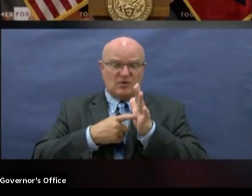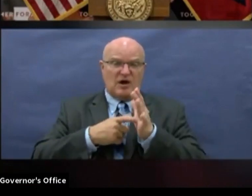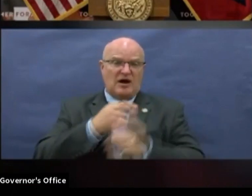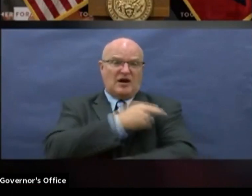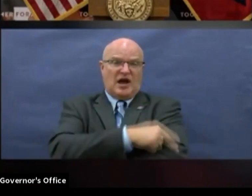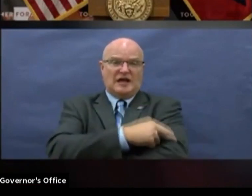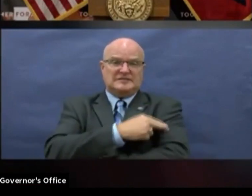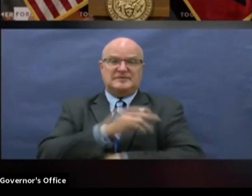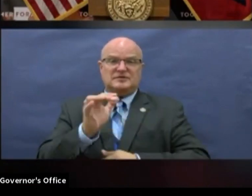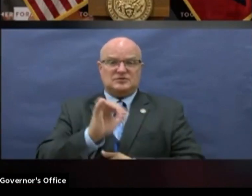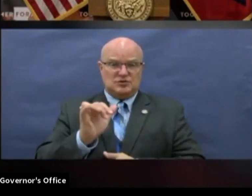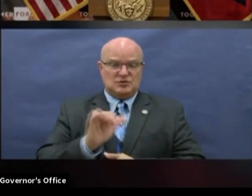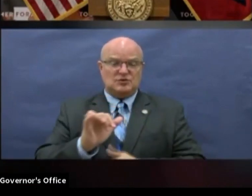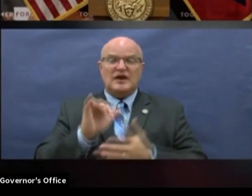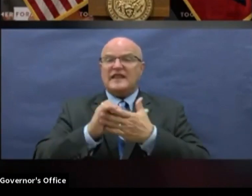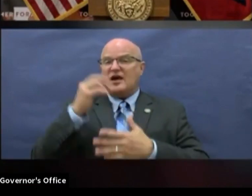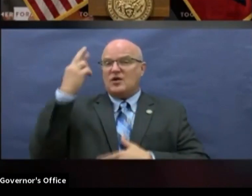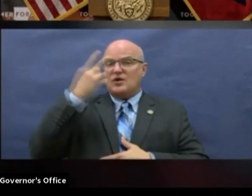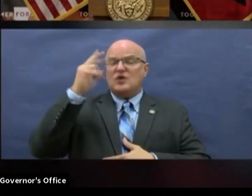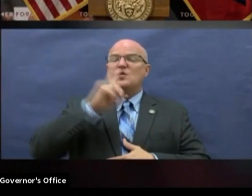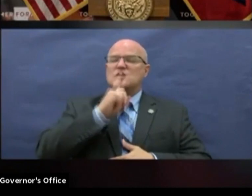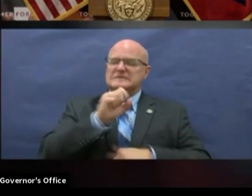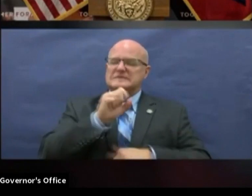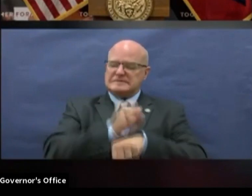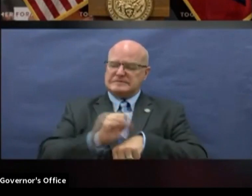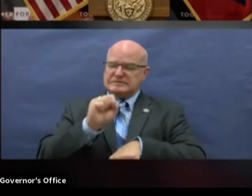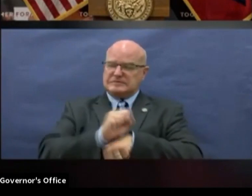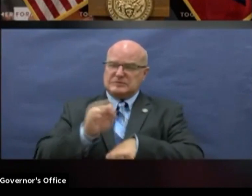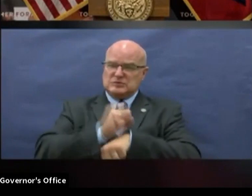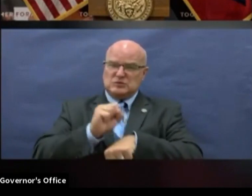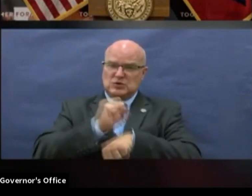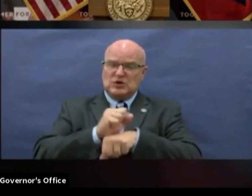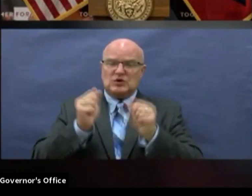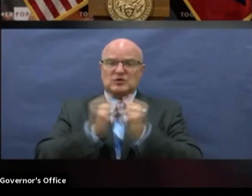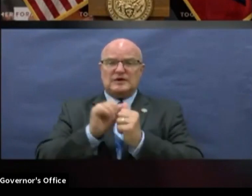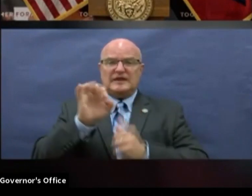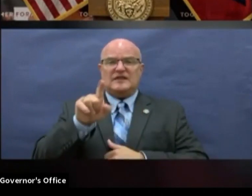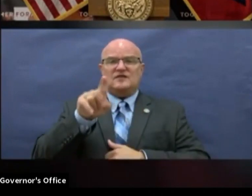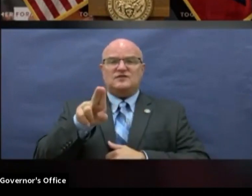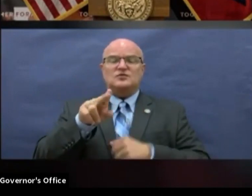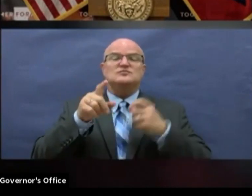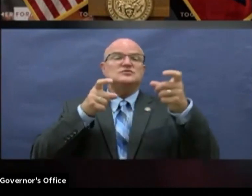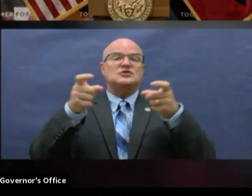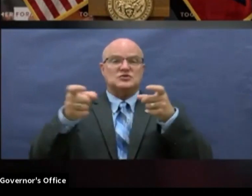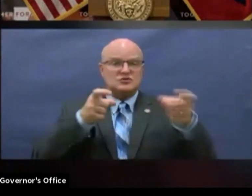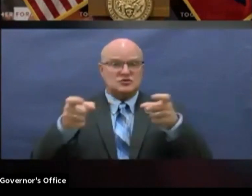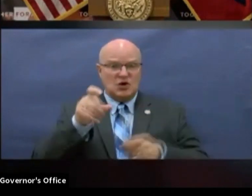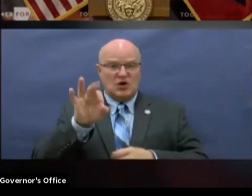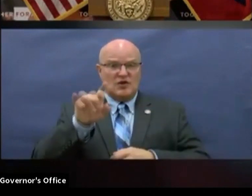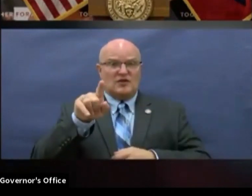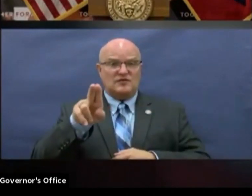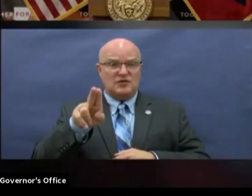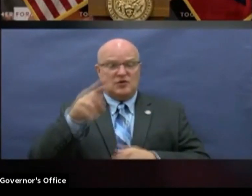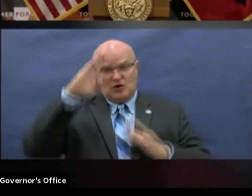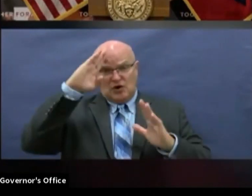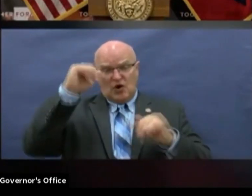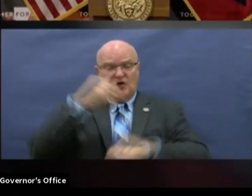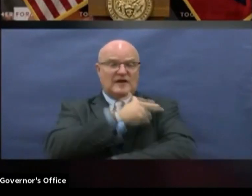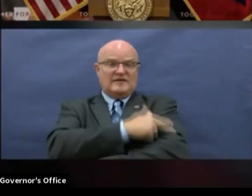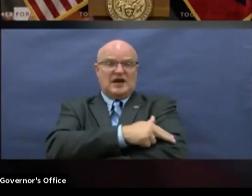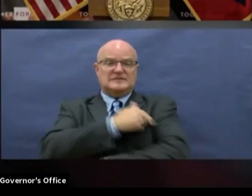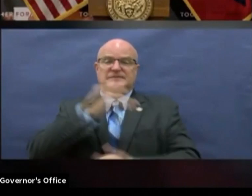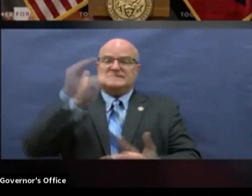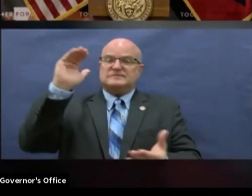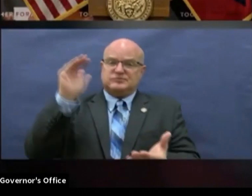as well. And so for that reason, we need to really work hard in our flu season to control that and hopefully get the